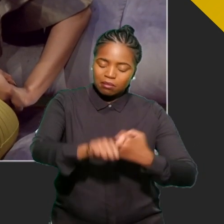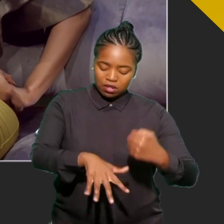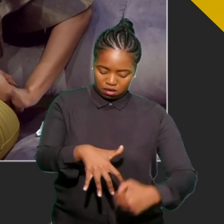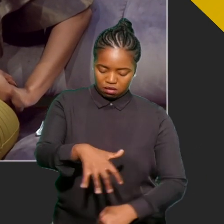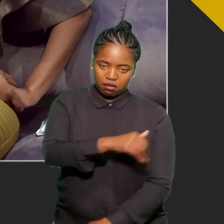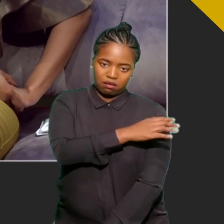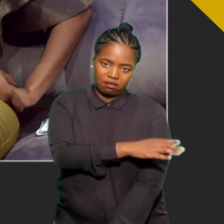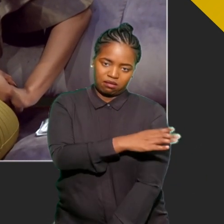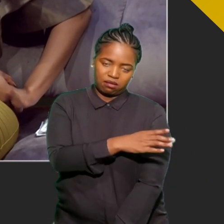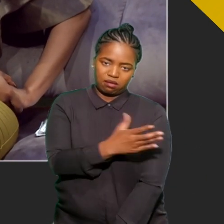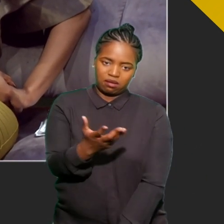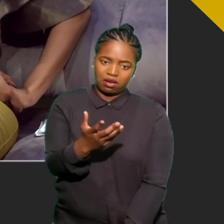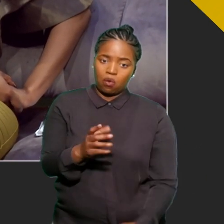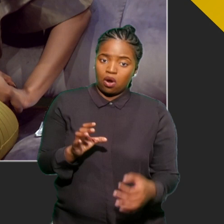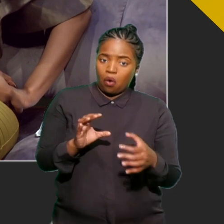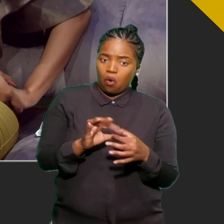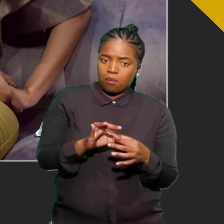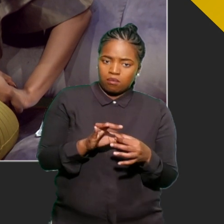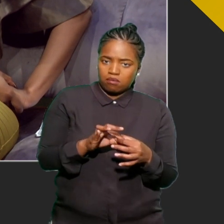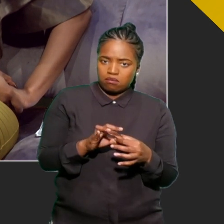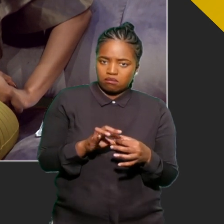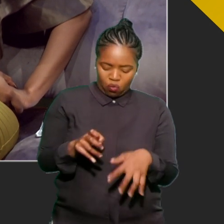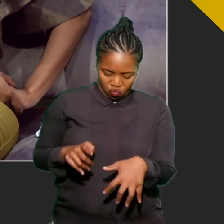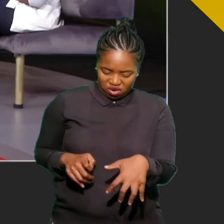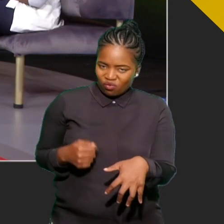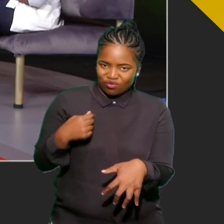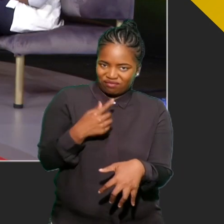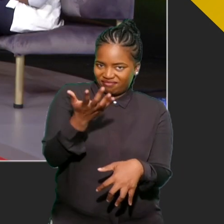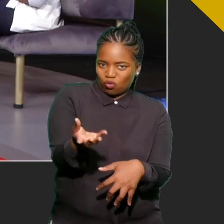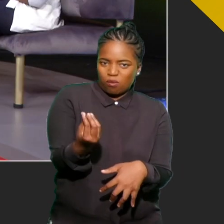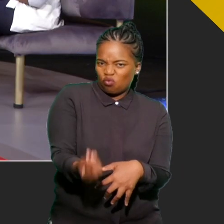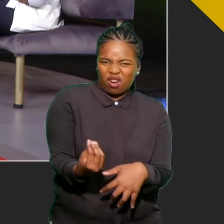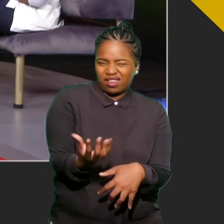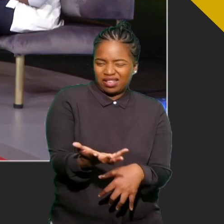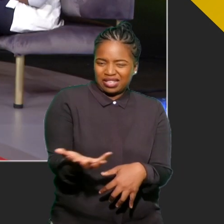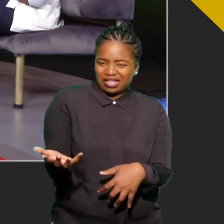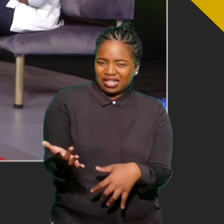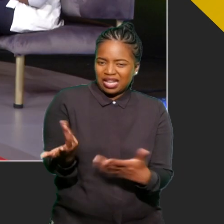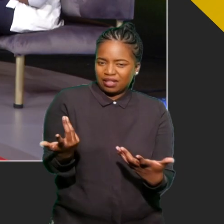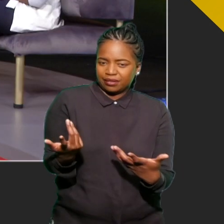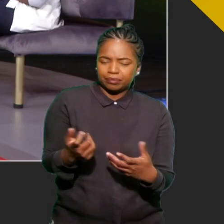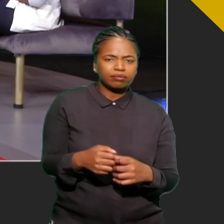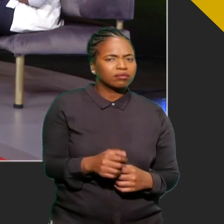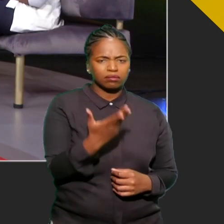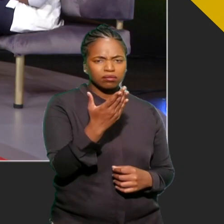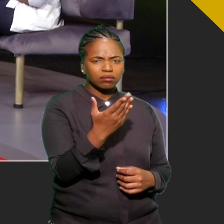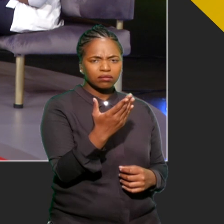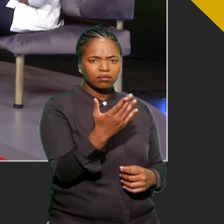Who's a change amar? Will it ever change? Good once you meet you like the rotten one engine, but. Of course, it